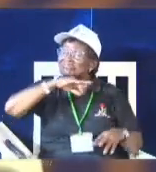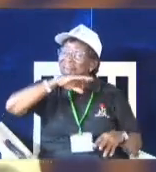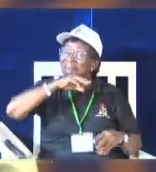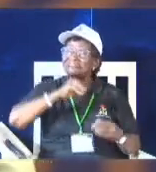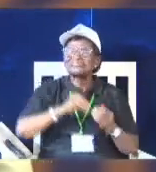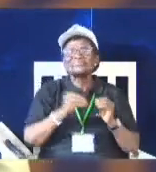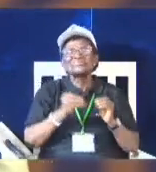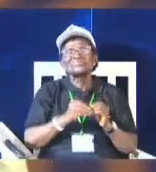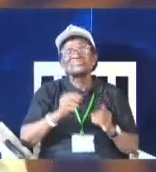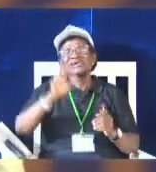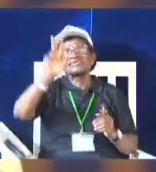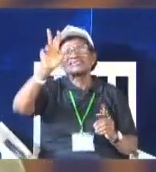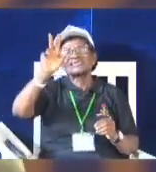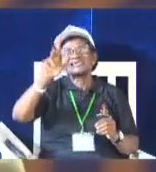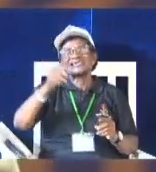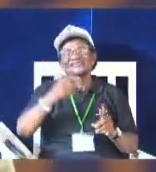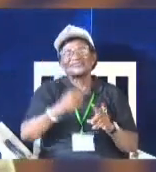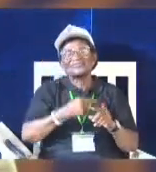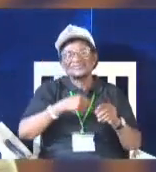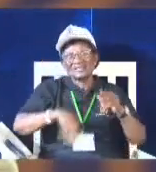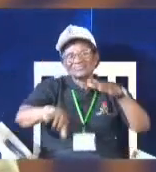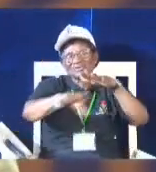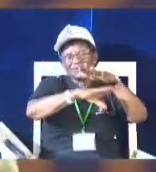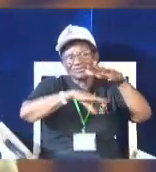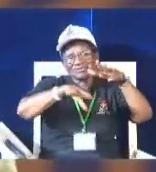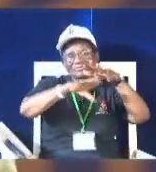number 3 from the bottom,